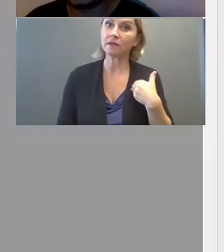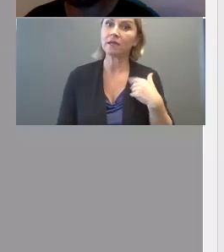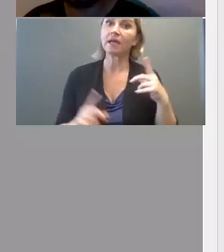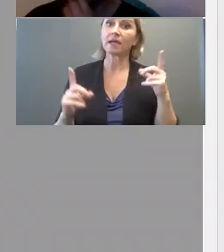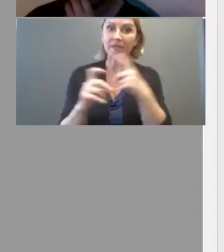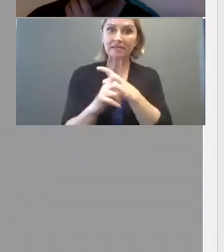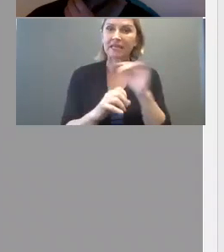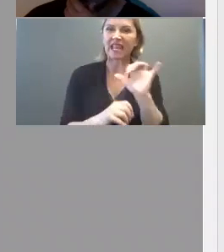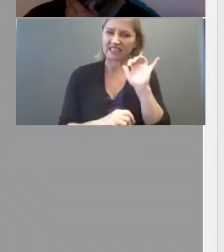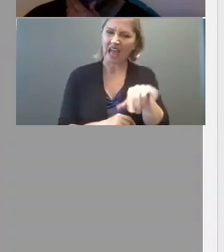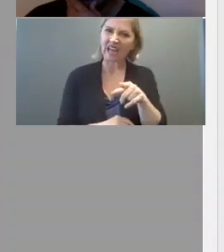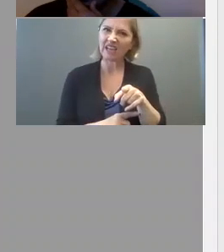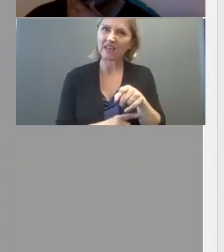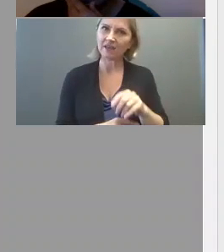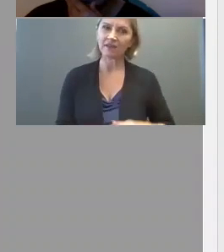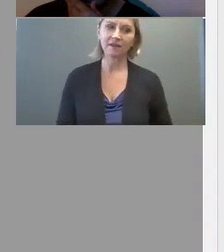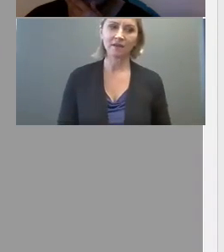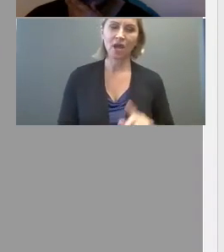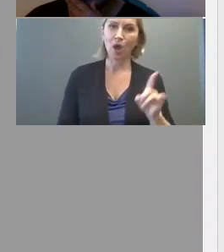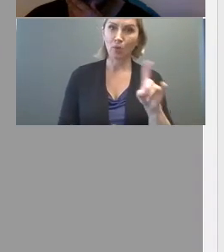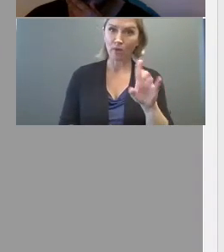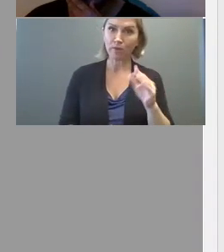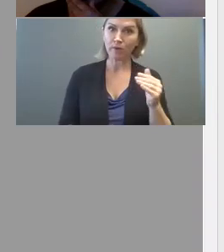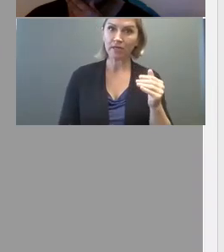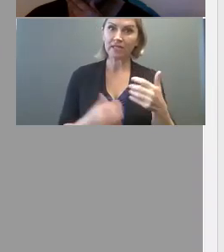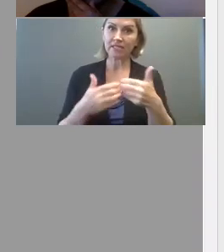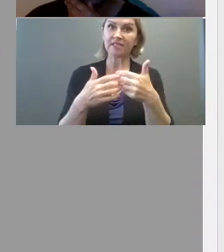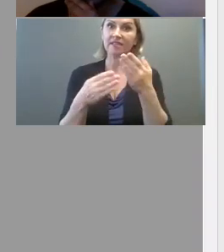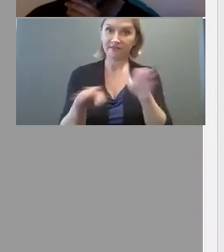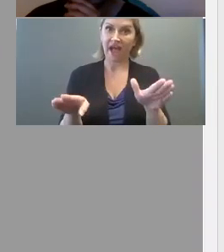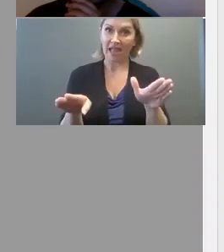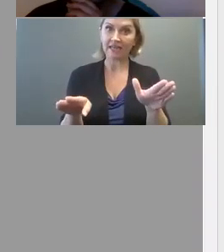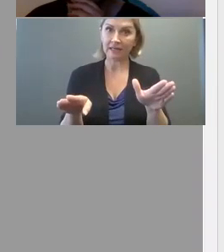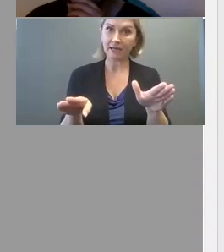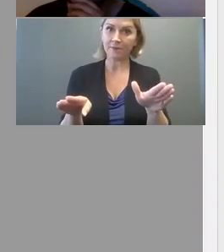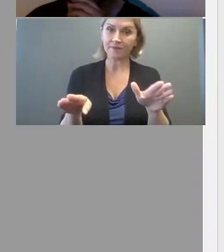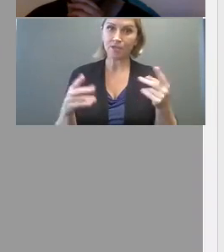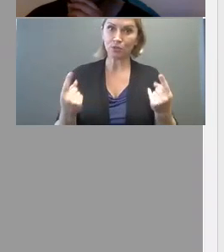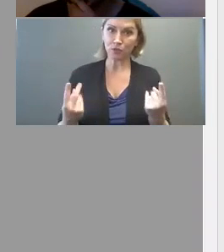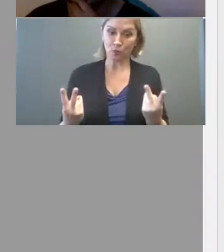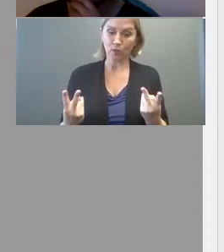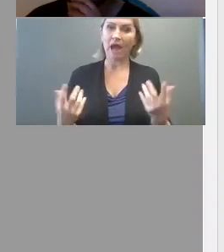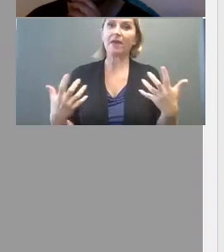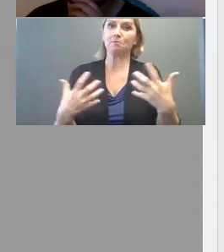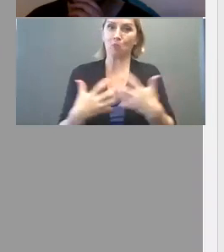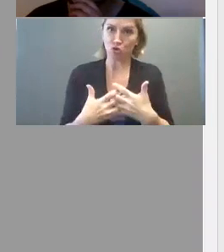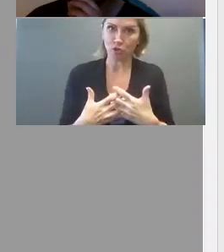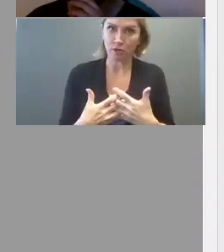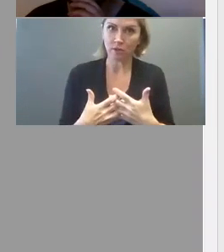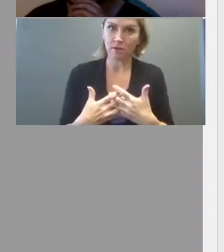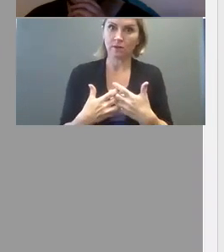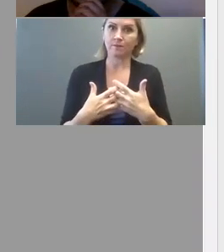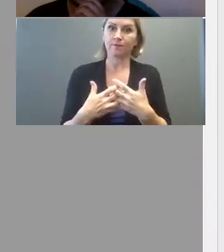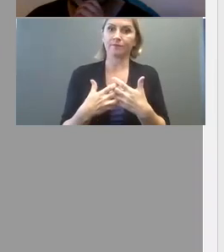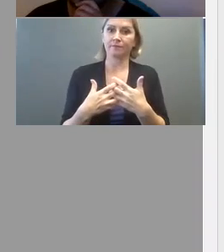like this, where we would divide our problem into 2, and then merging those 2 problems just